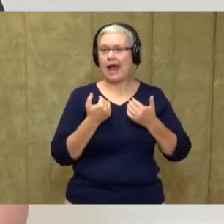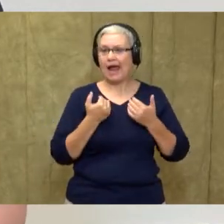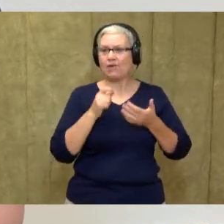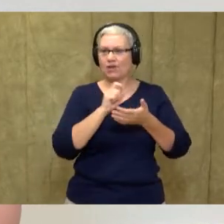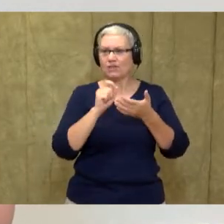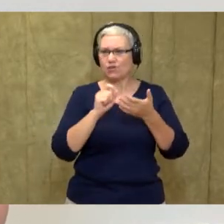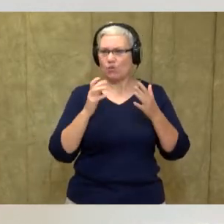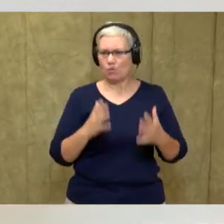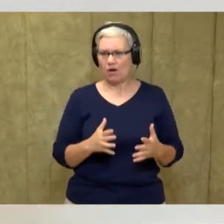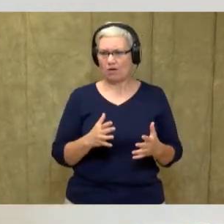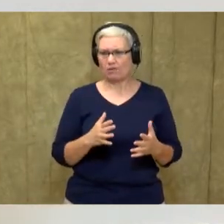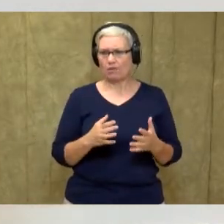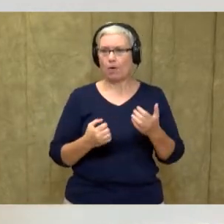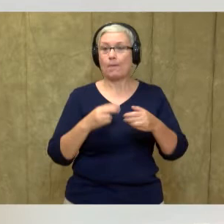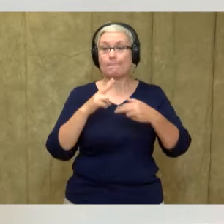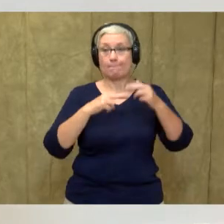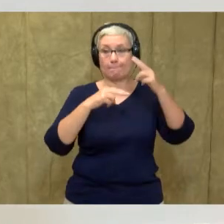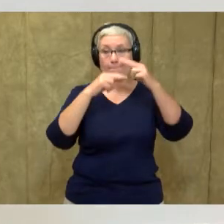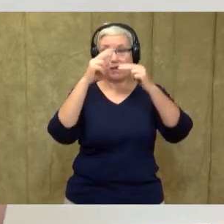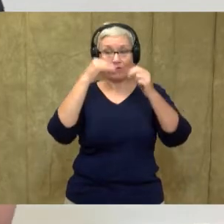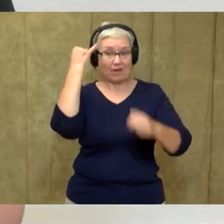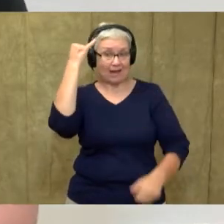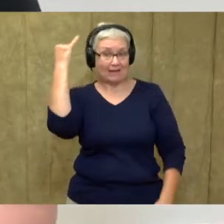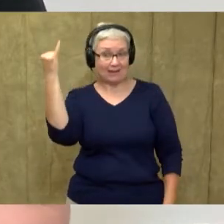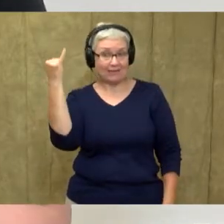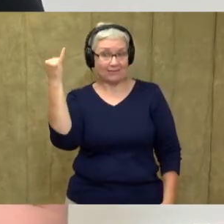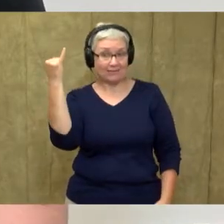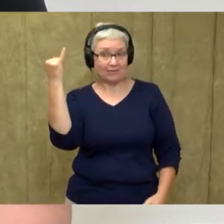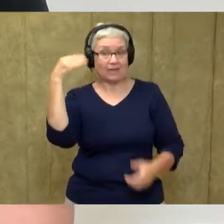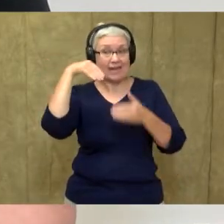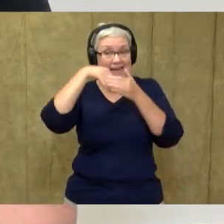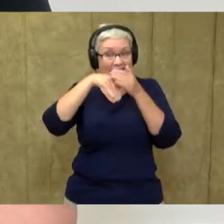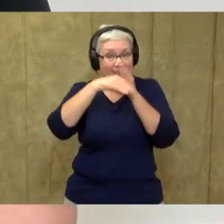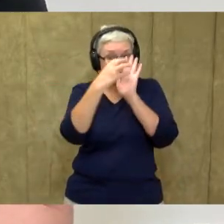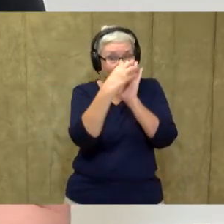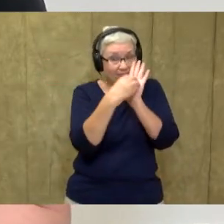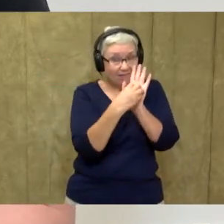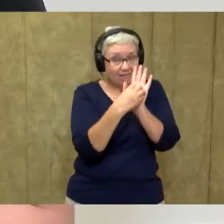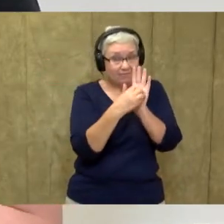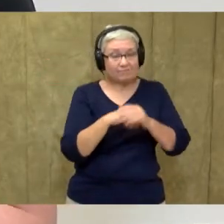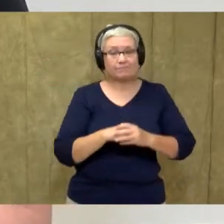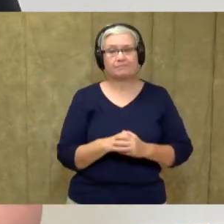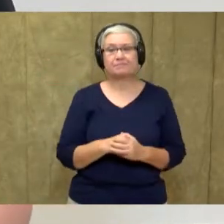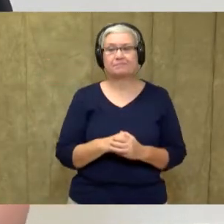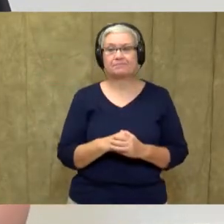this writer build these ideas into his text, okay? And as we're